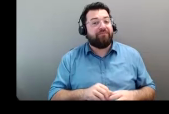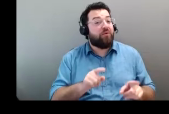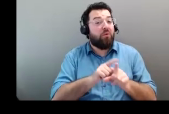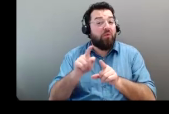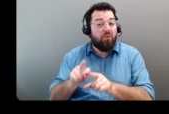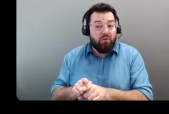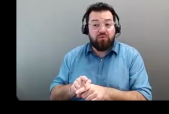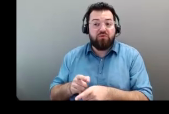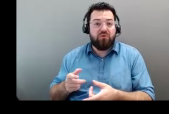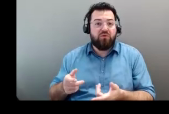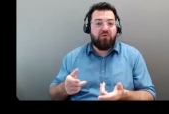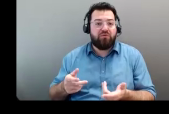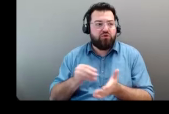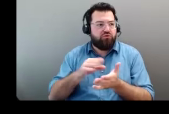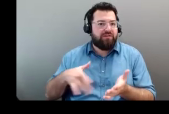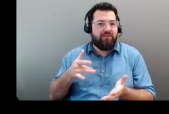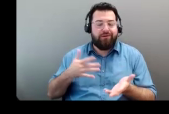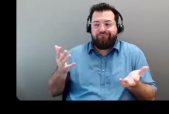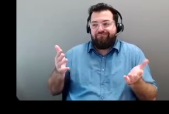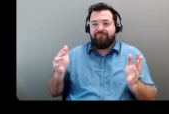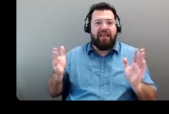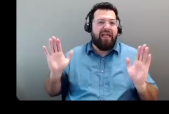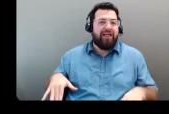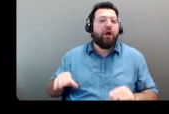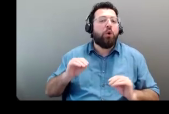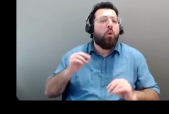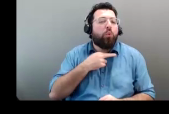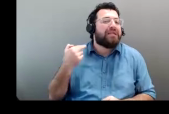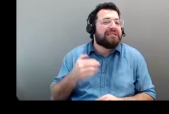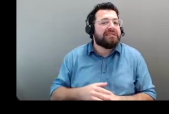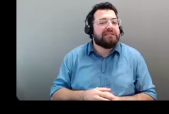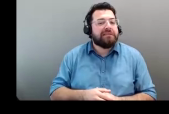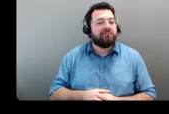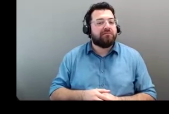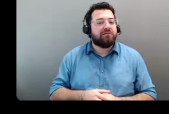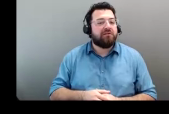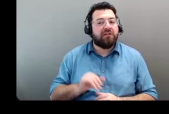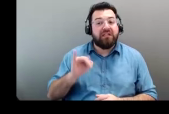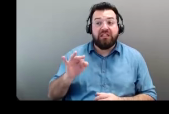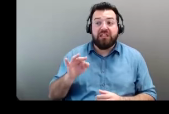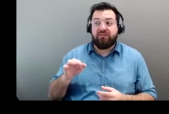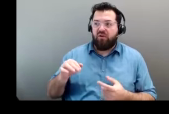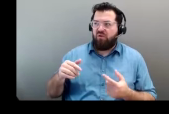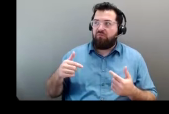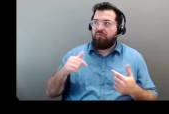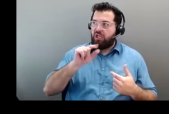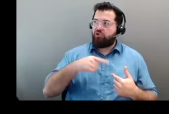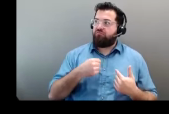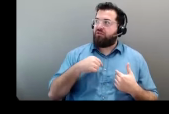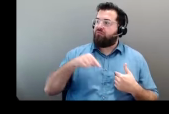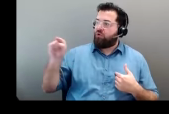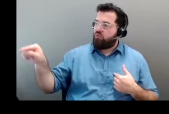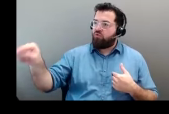this perceived low risk factor to it. If students feel that everyone's doing it, it might not,